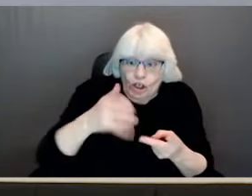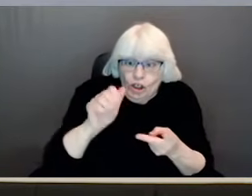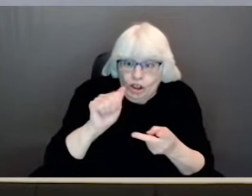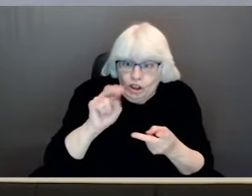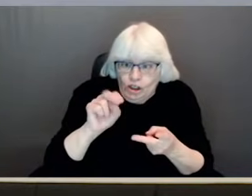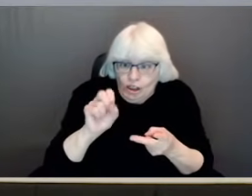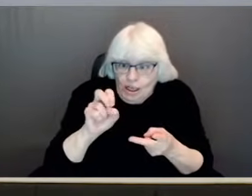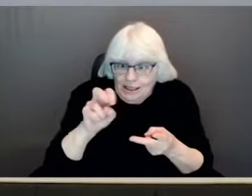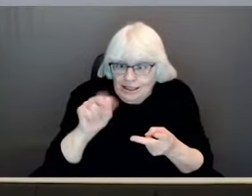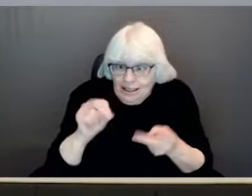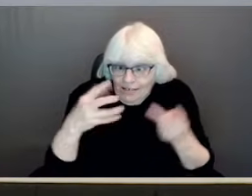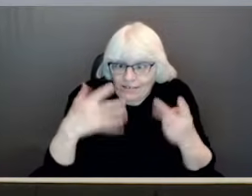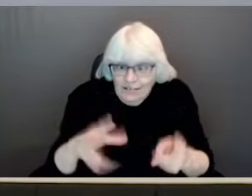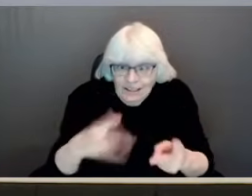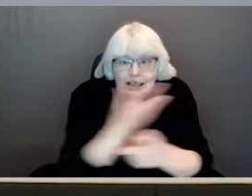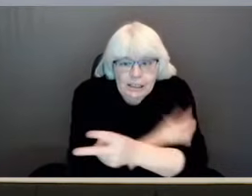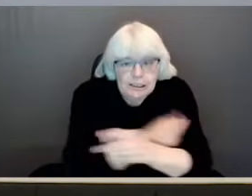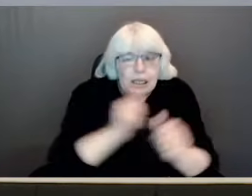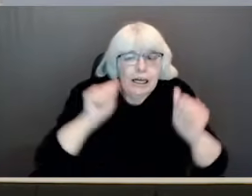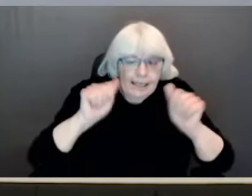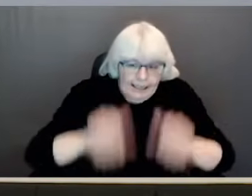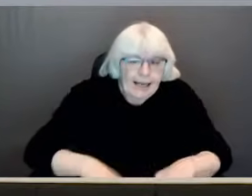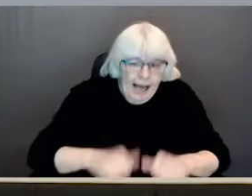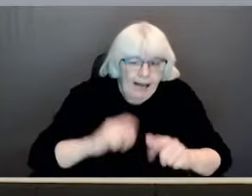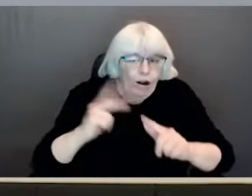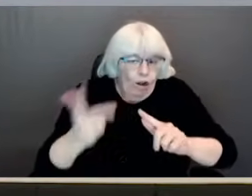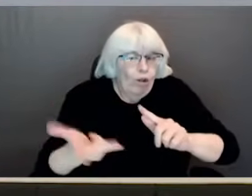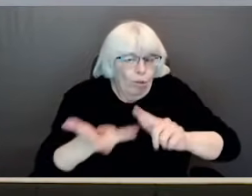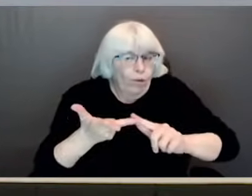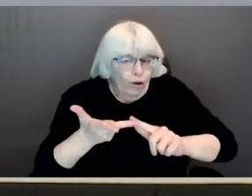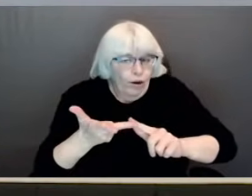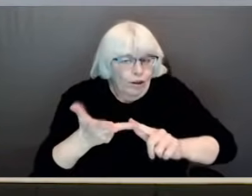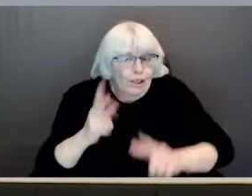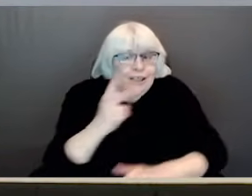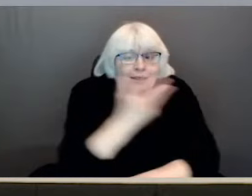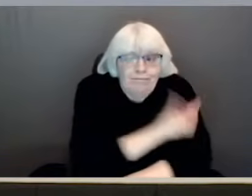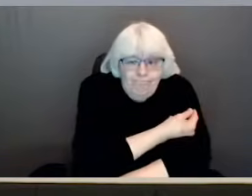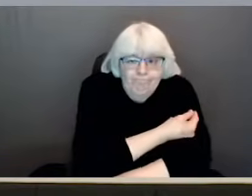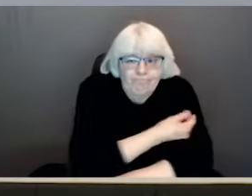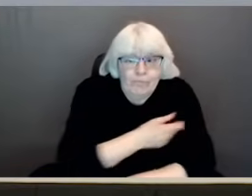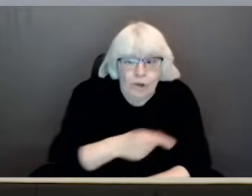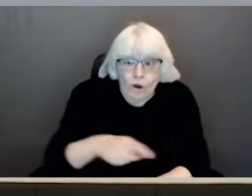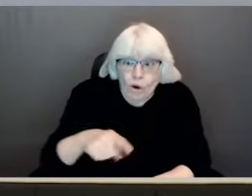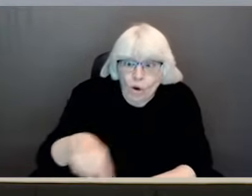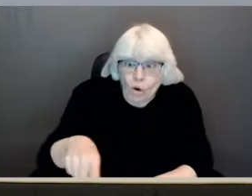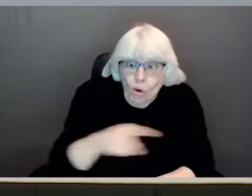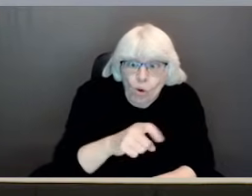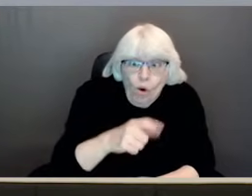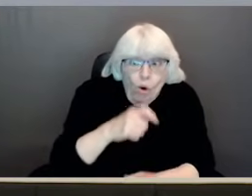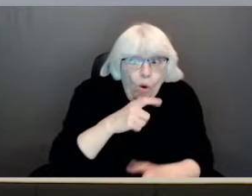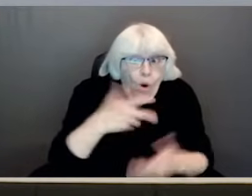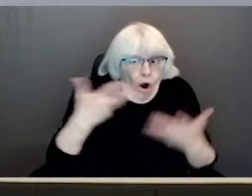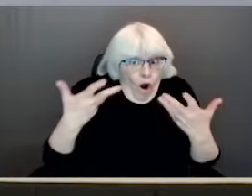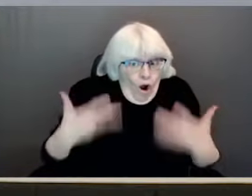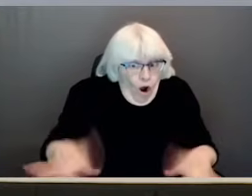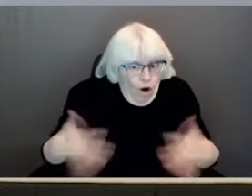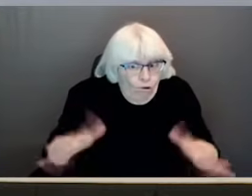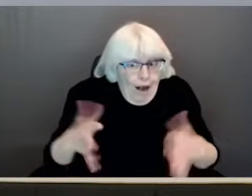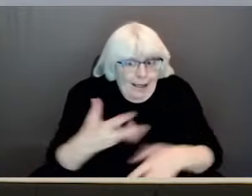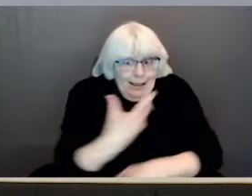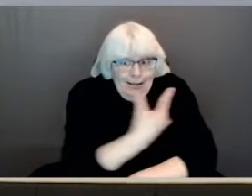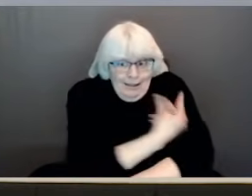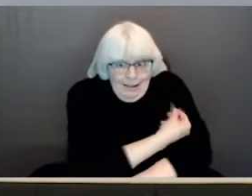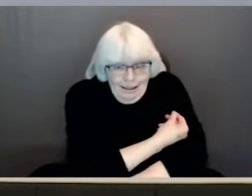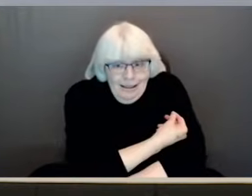the interval between those doses was 28 days or less are also recommended to receive a booster if it has been at least